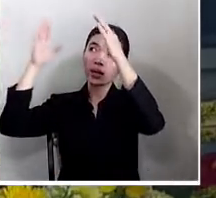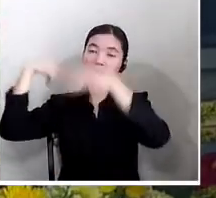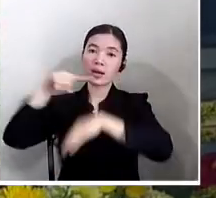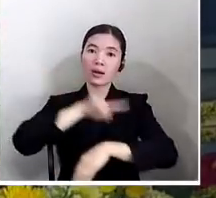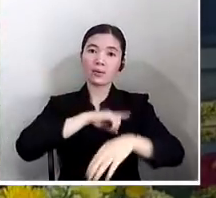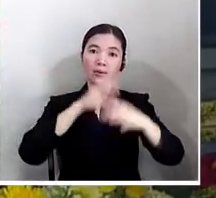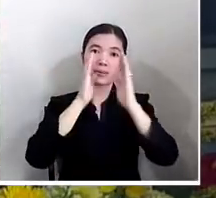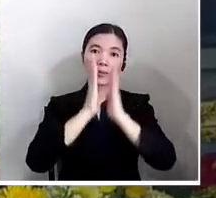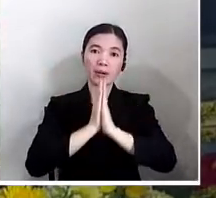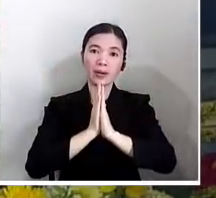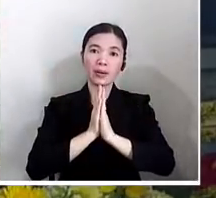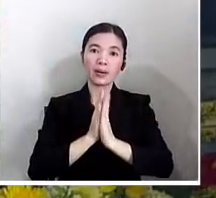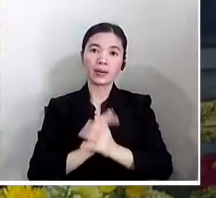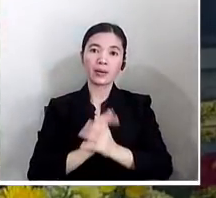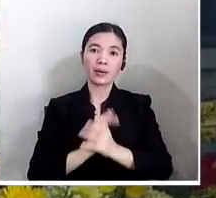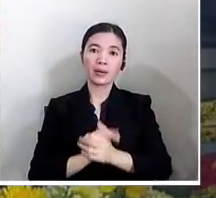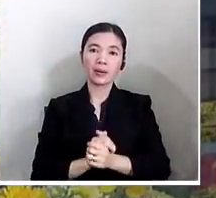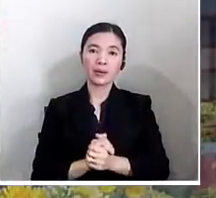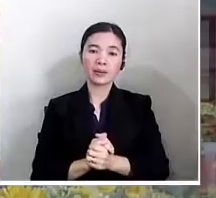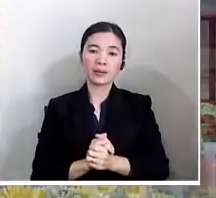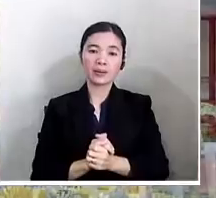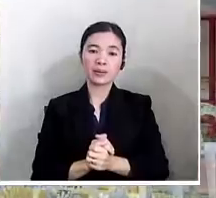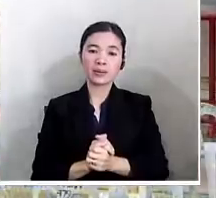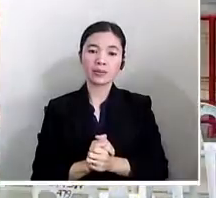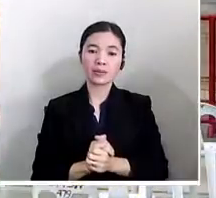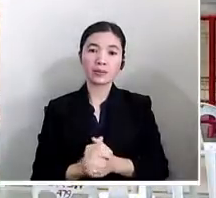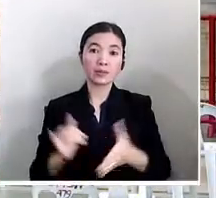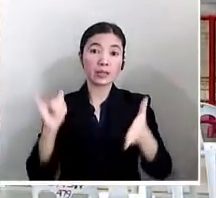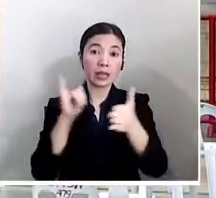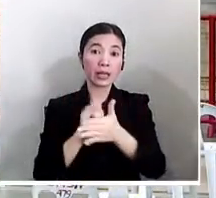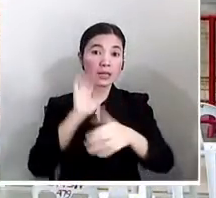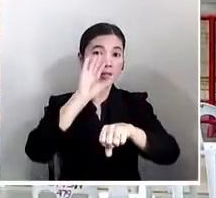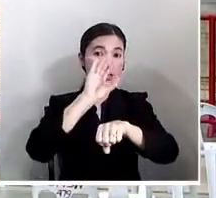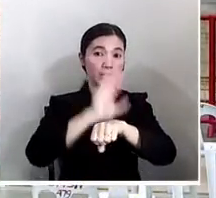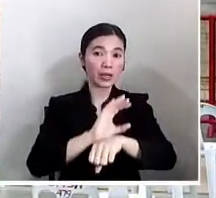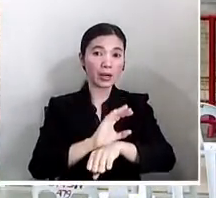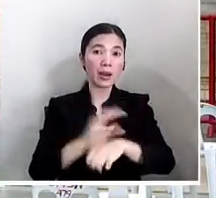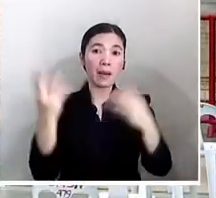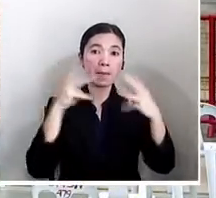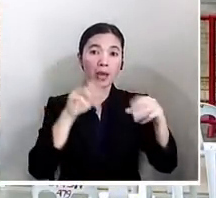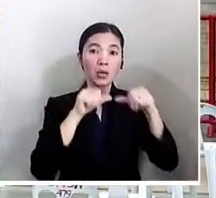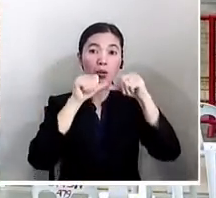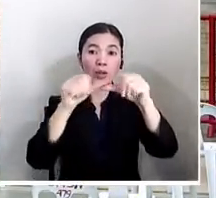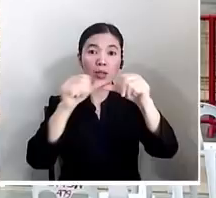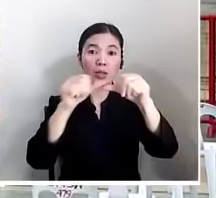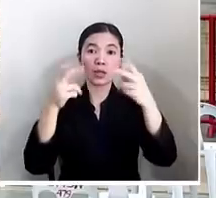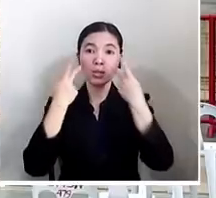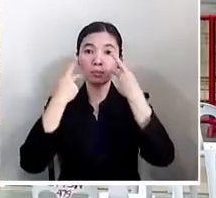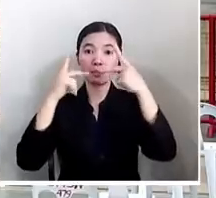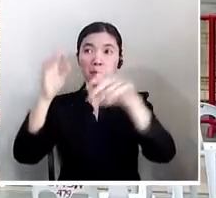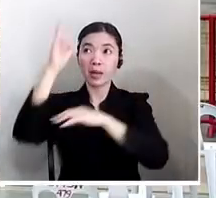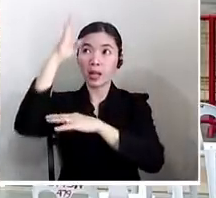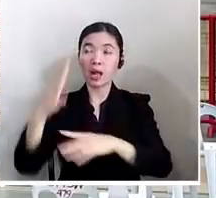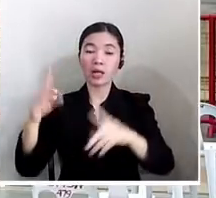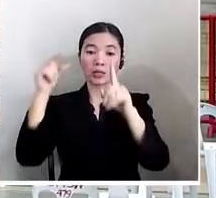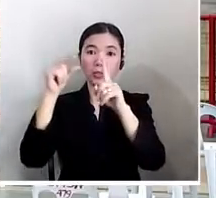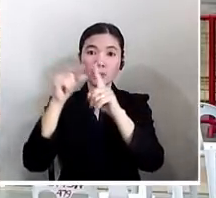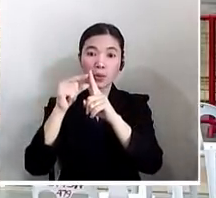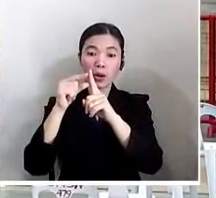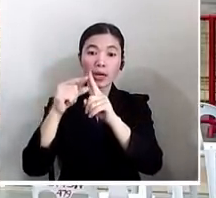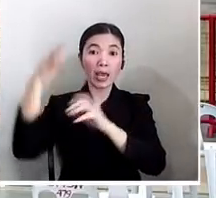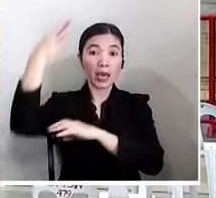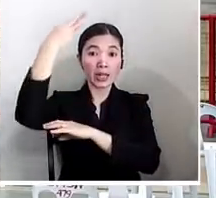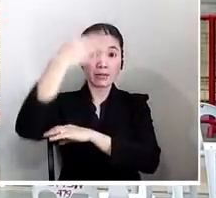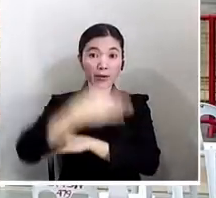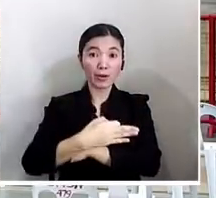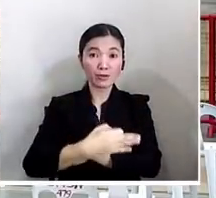Lord, hear our prayer. That the church may continue to proclaim God's word in the face of contradiction